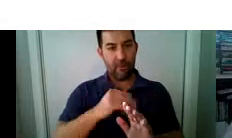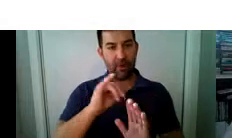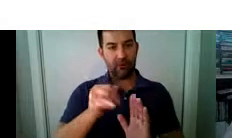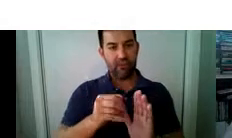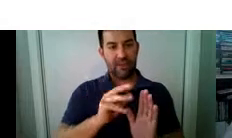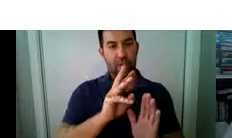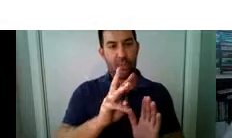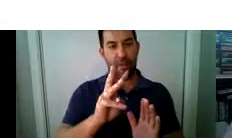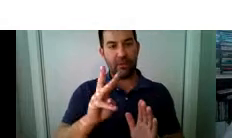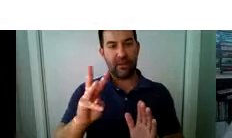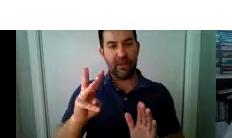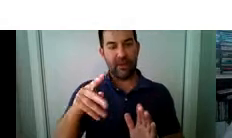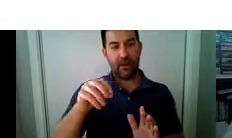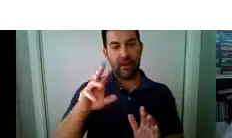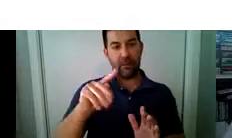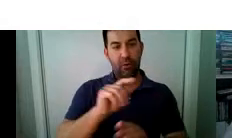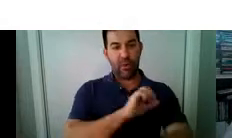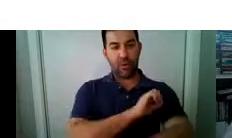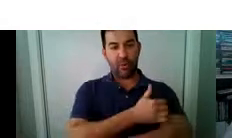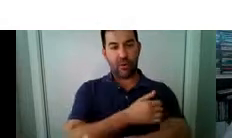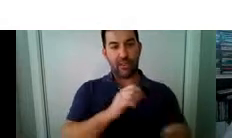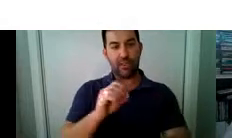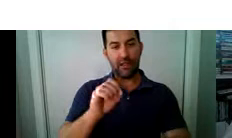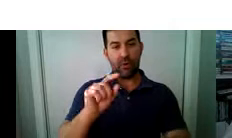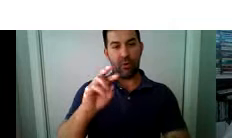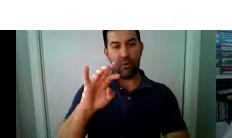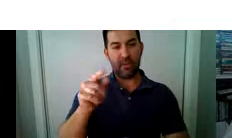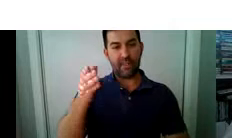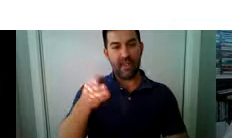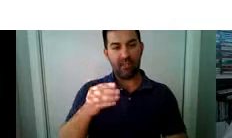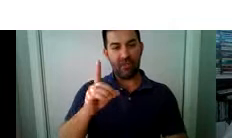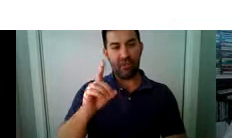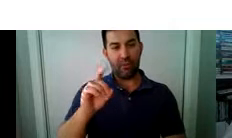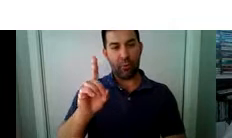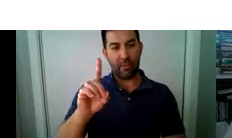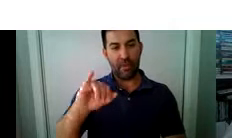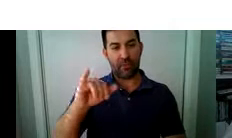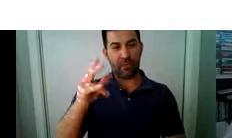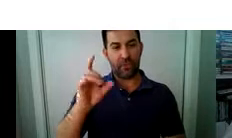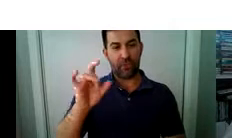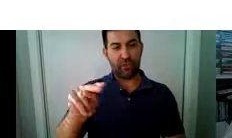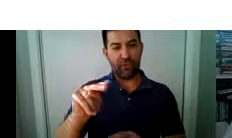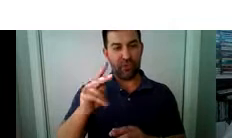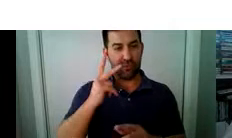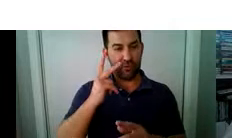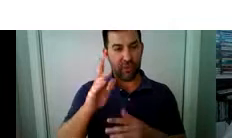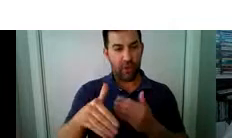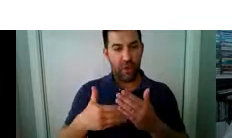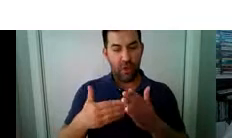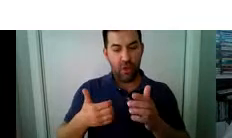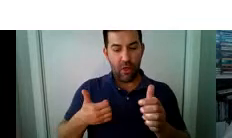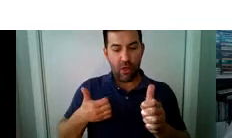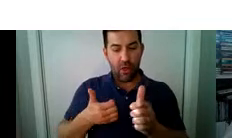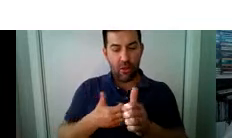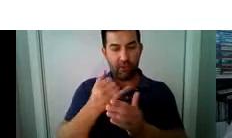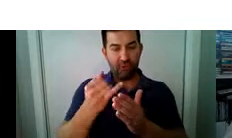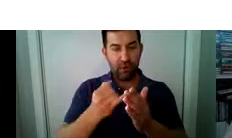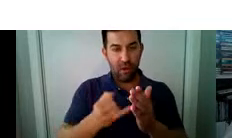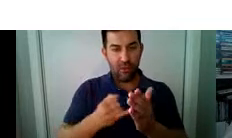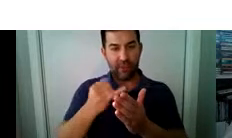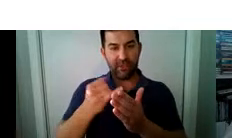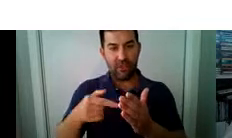It's portauthority.org/Dormont Junction. This is where you'll find all of the up-to-date drawings. We're going to upload this